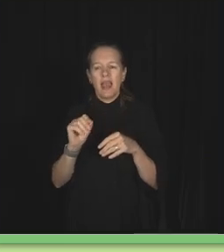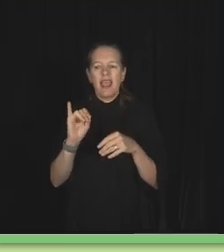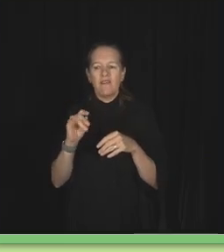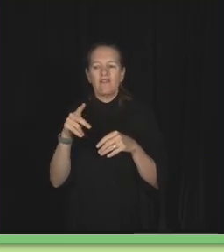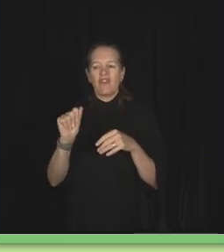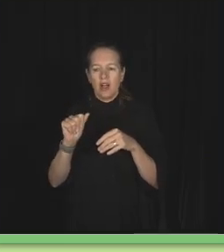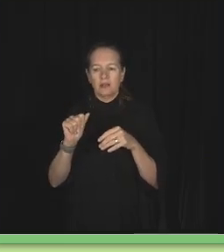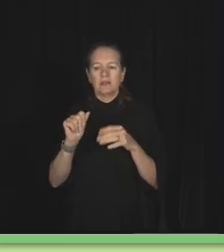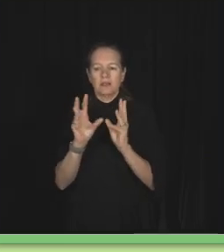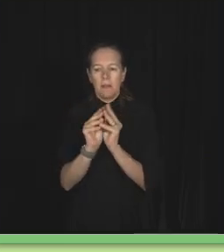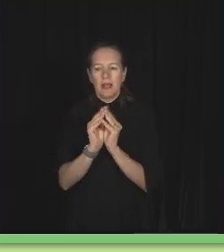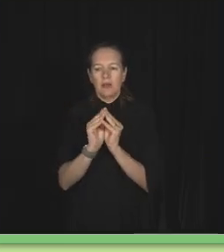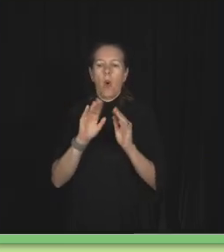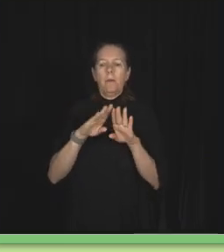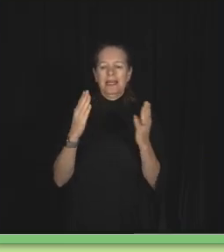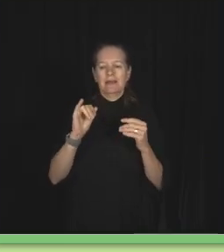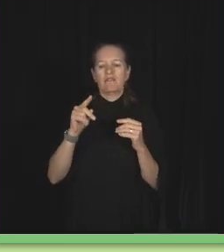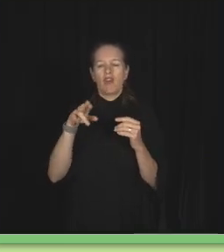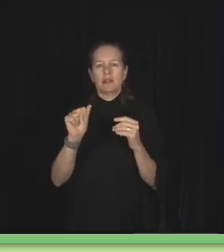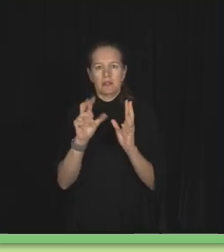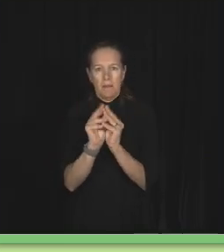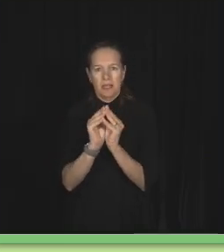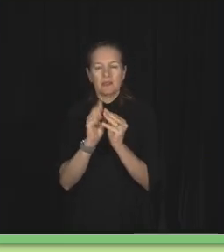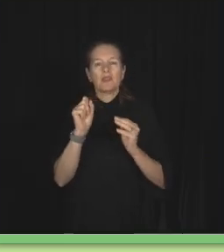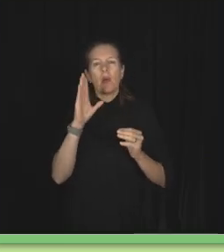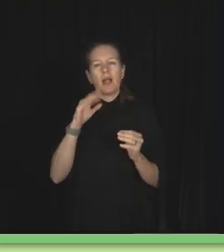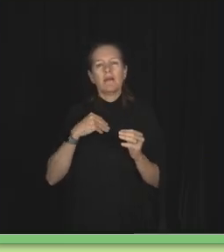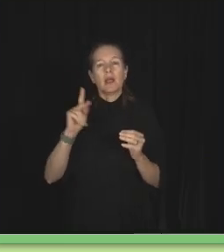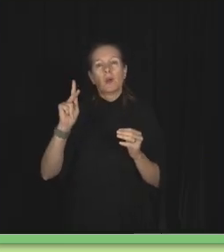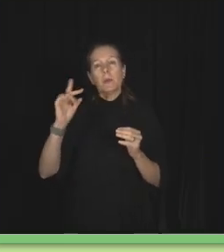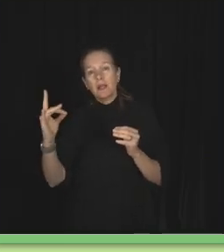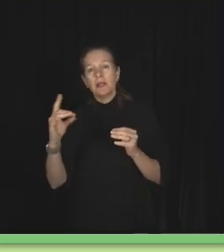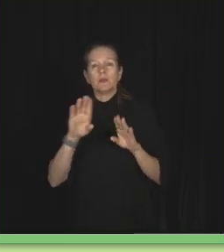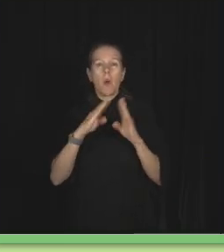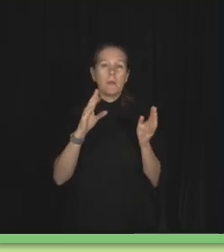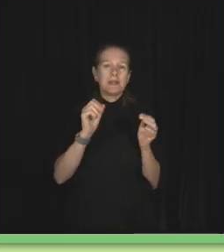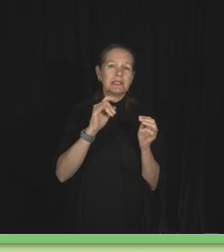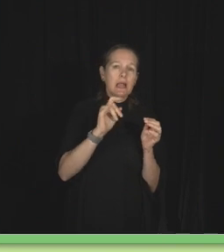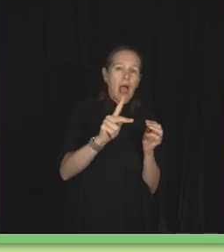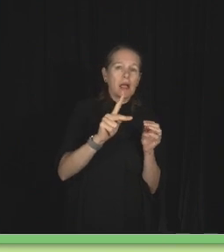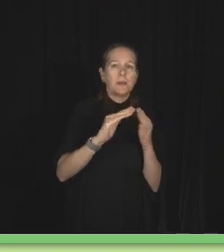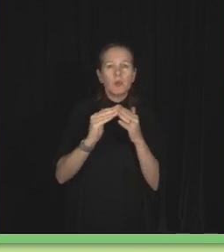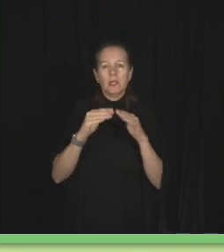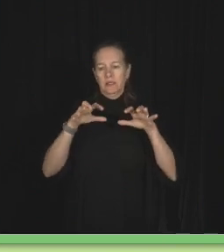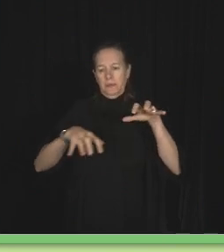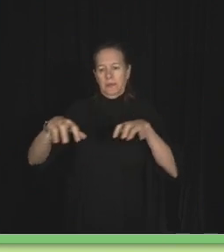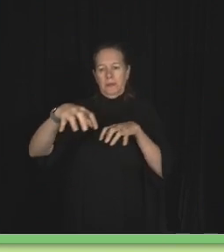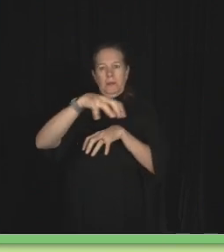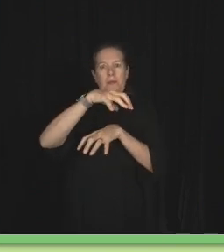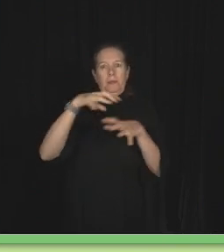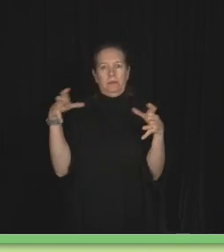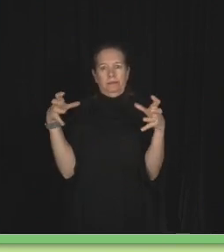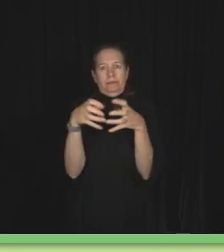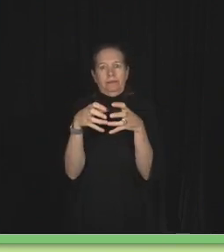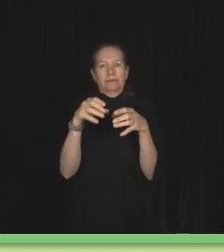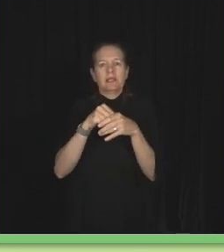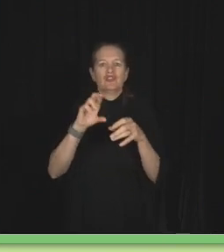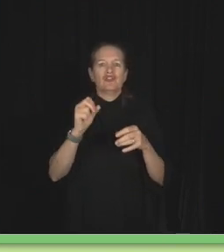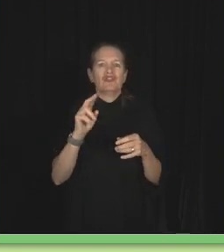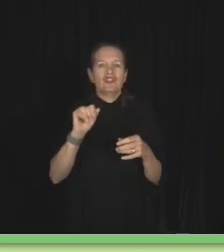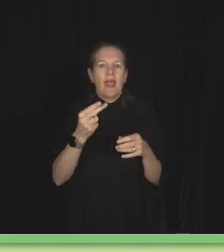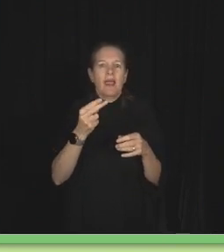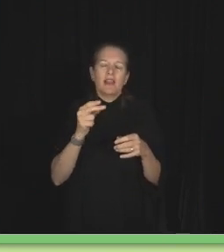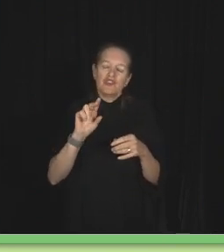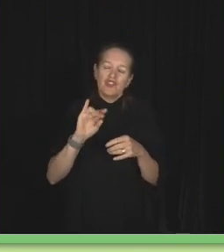So we'll have the Kubernetes communities, the OpenStack communities, and all of the associated projects there in Shanghai in